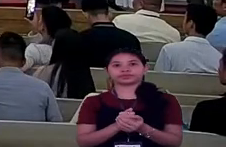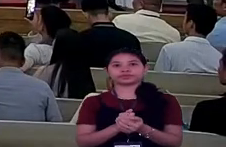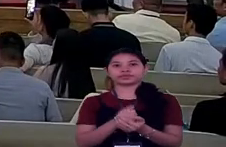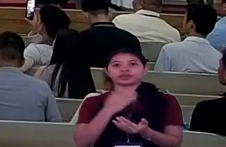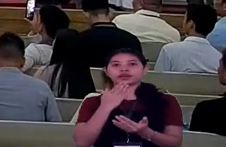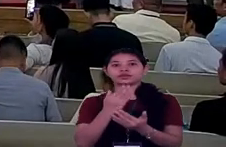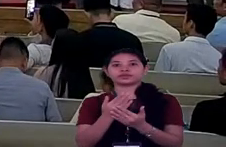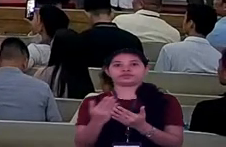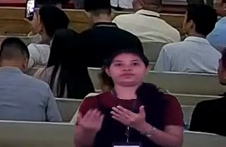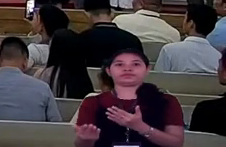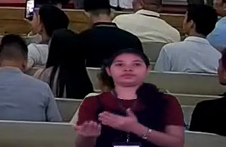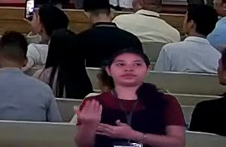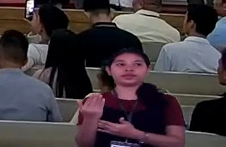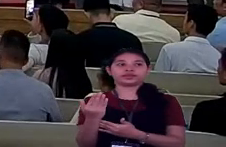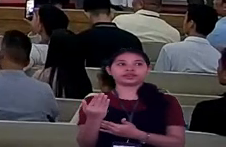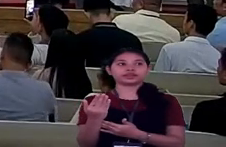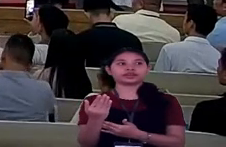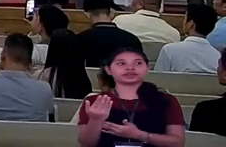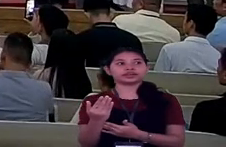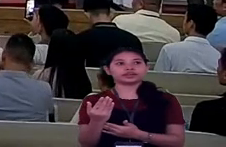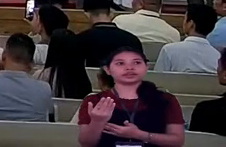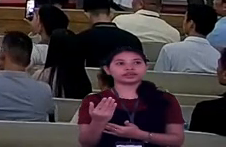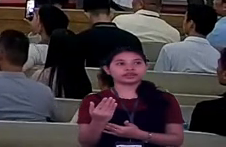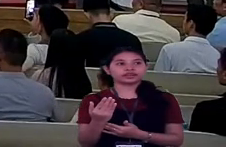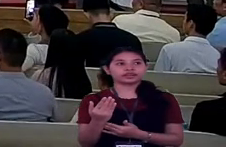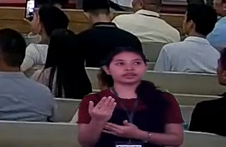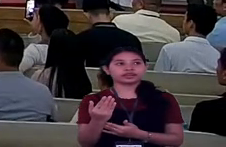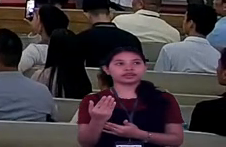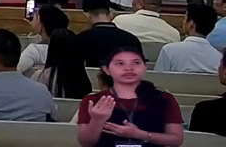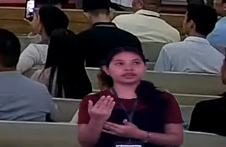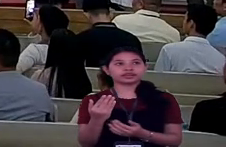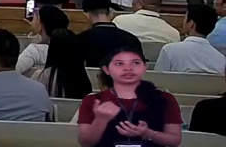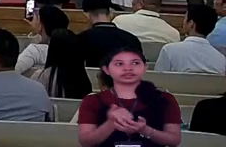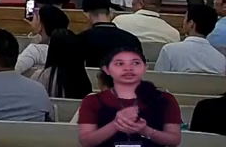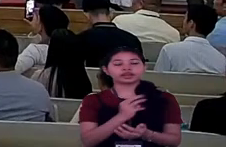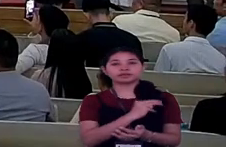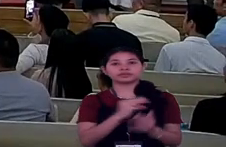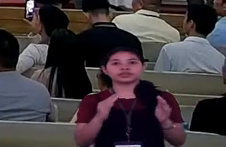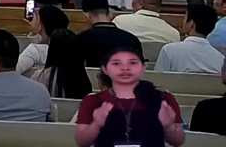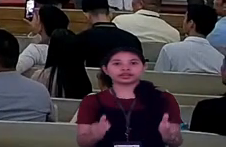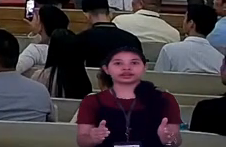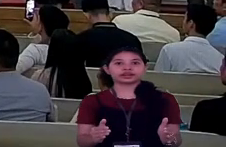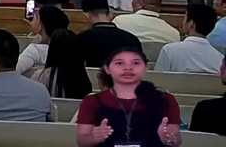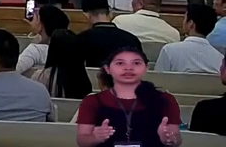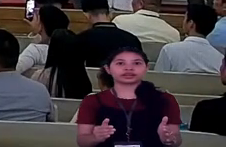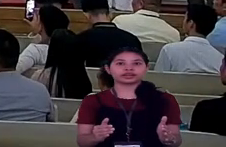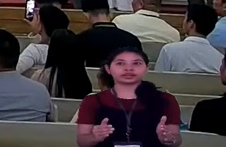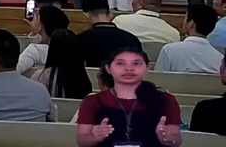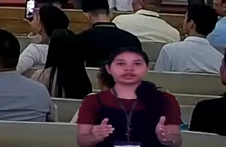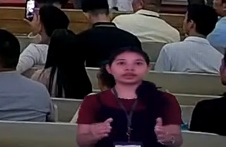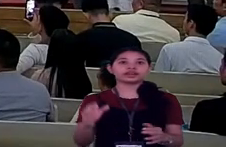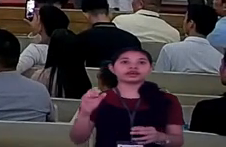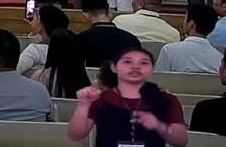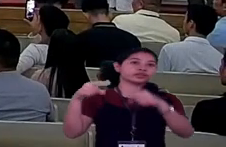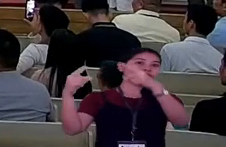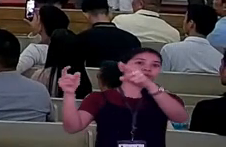and church. I am Brother Matthew Sponsrim with my wife Mary Chin. We are your missionaries going back to my own country in